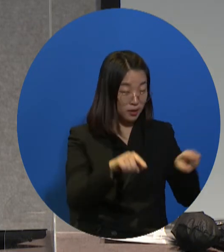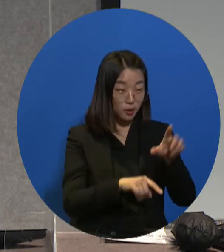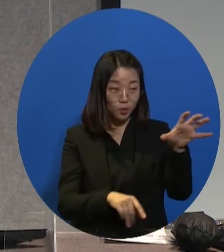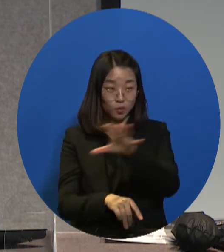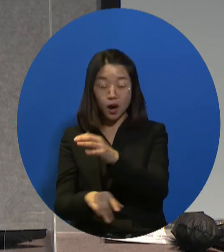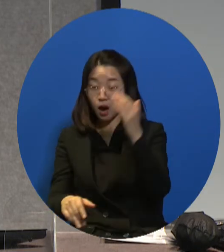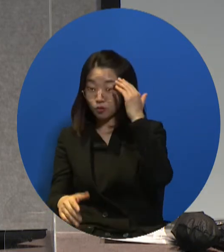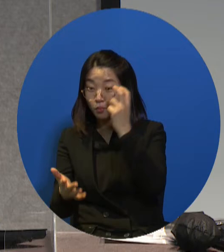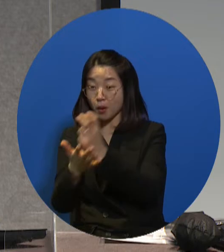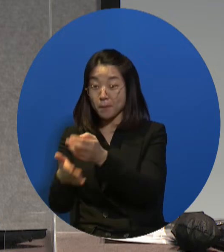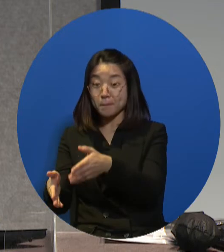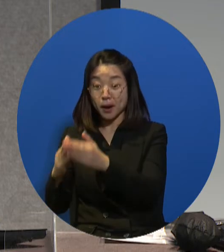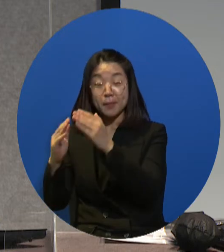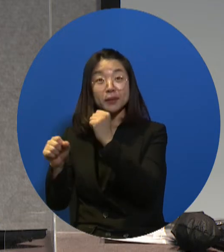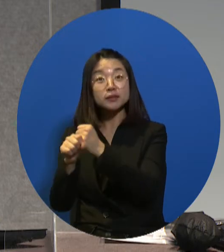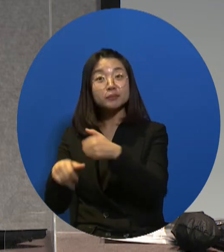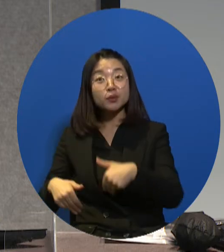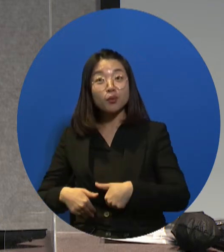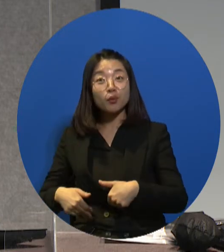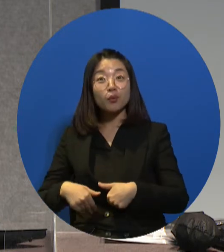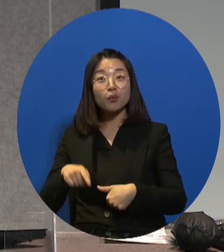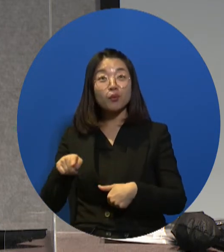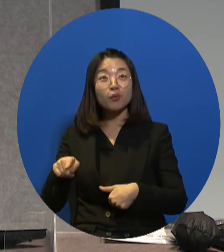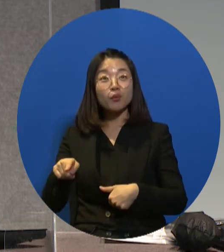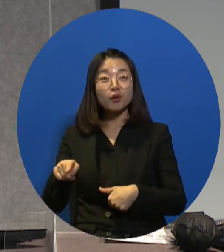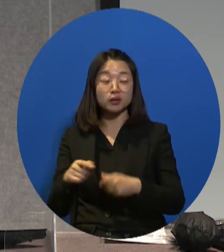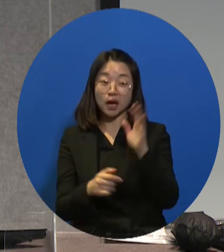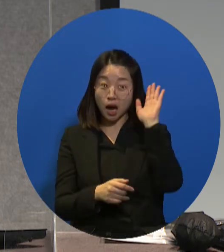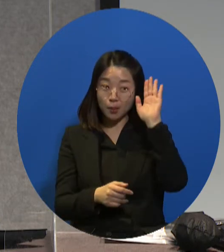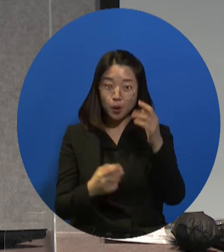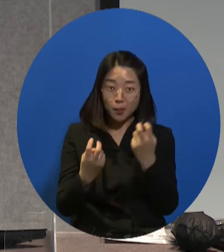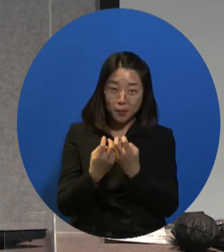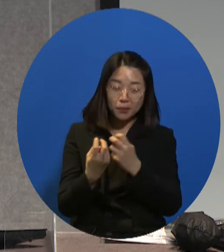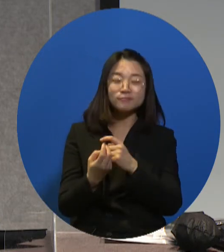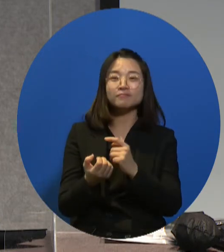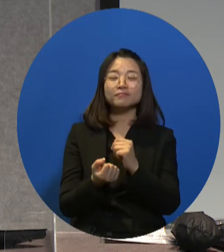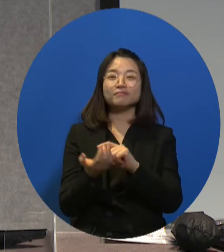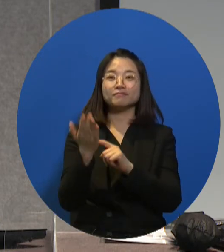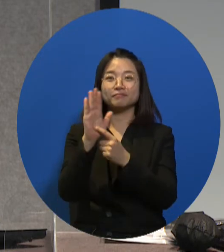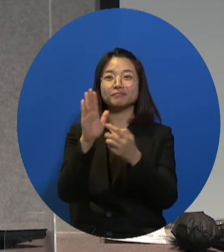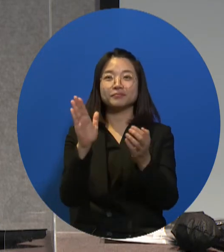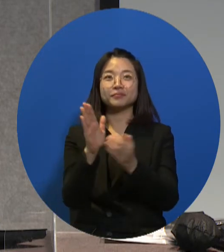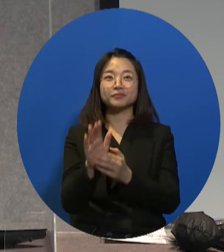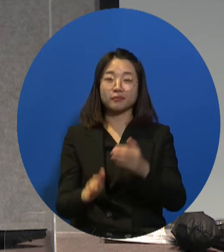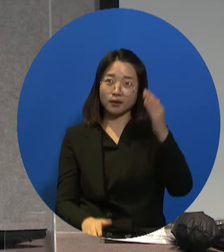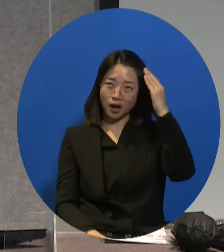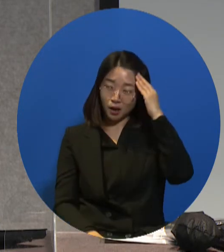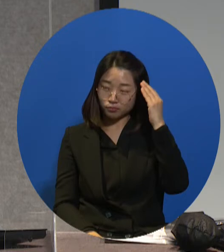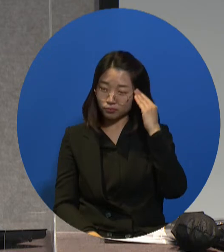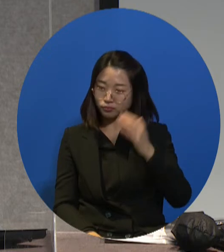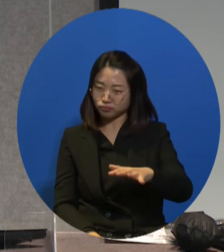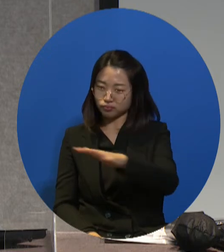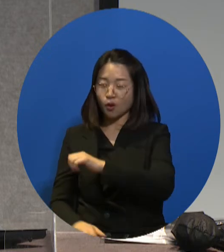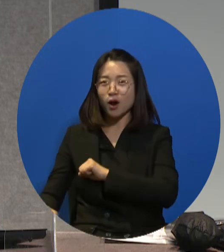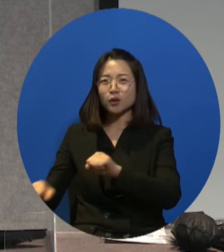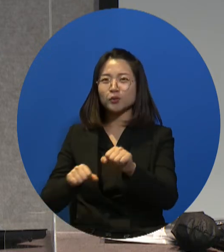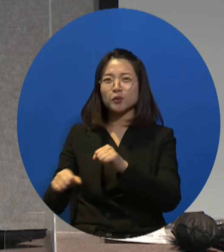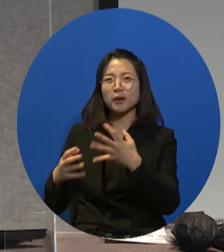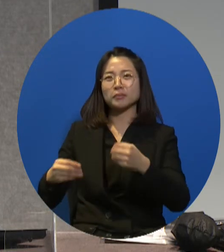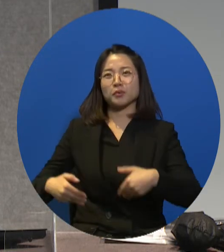special act and also to have some extended powers for the judiciary. I think that was very helpful